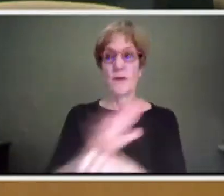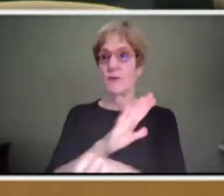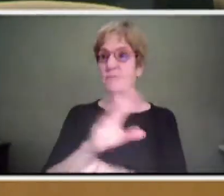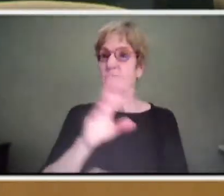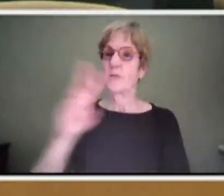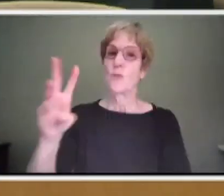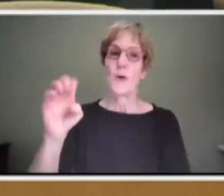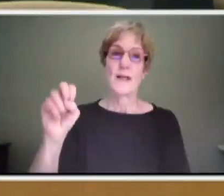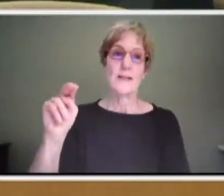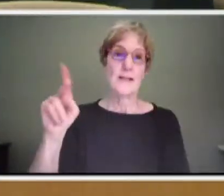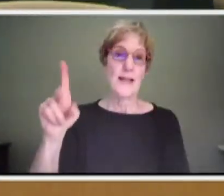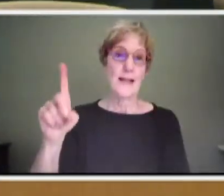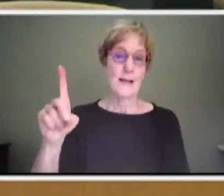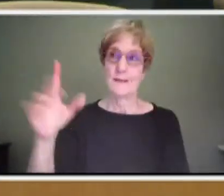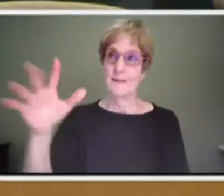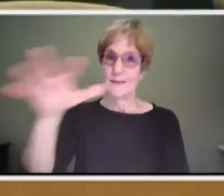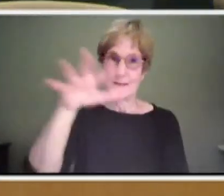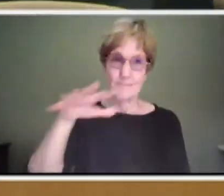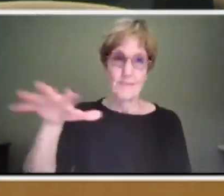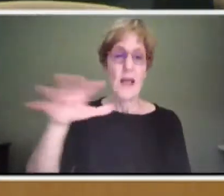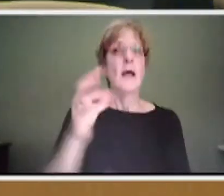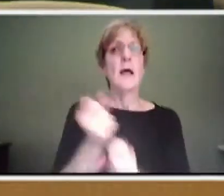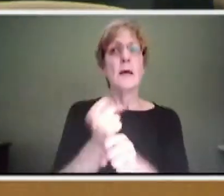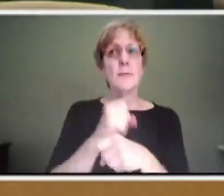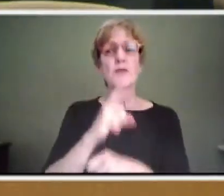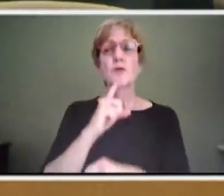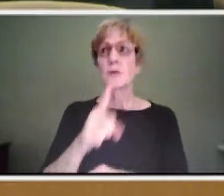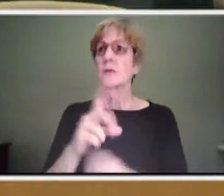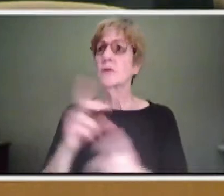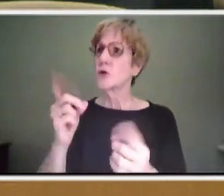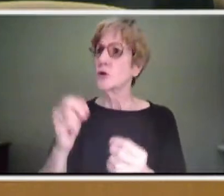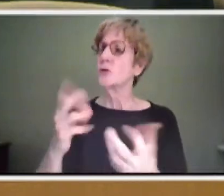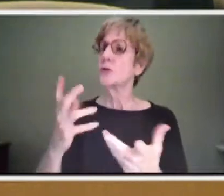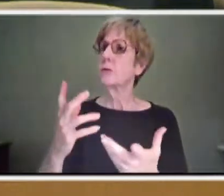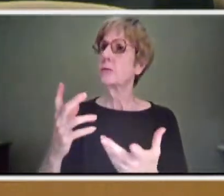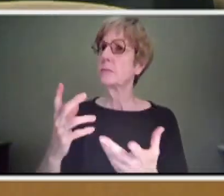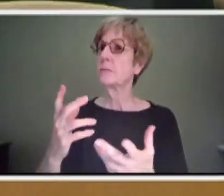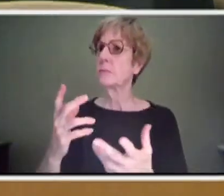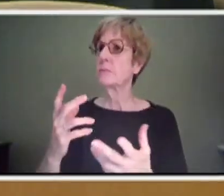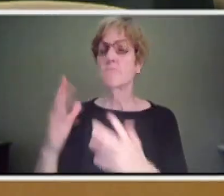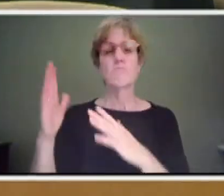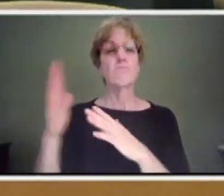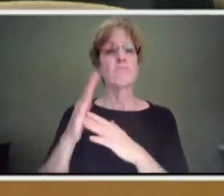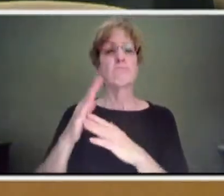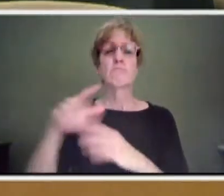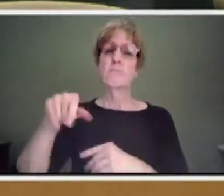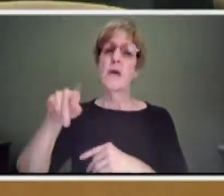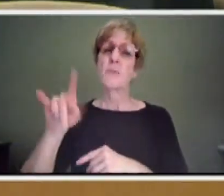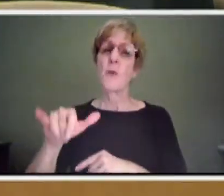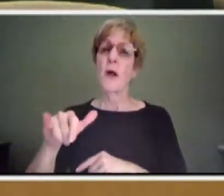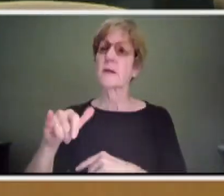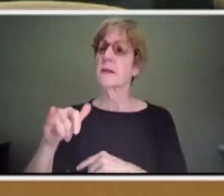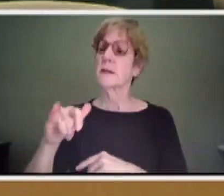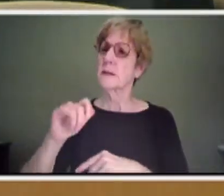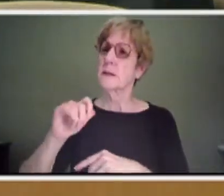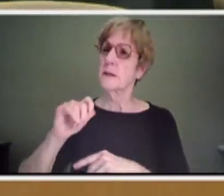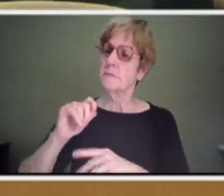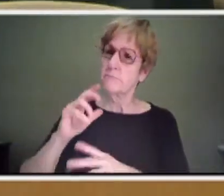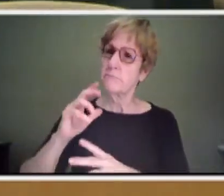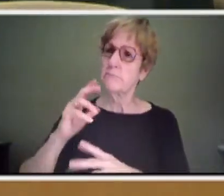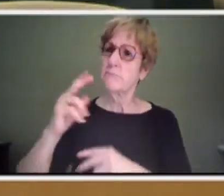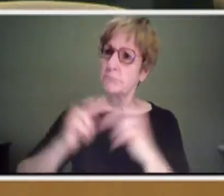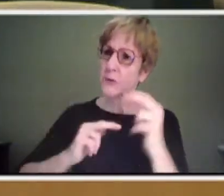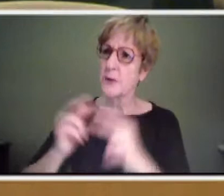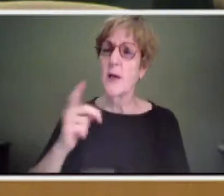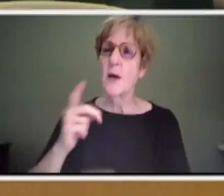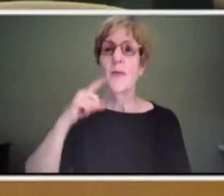corridor. And we wanted to make sure we did everything that we could possibly do to make it the top quality product that we can. And we do think this product is